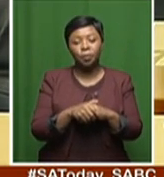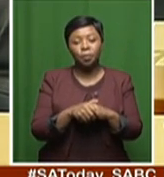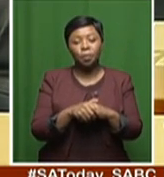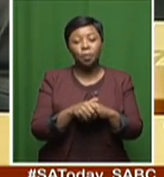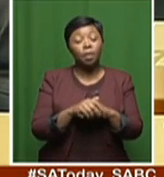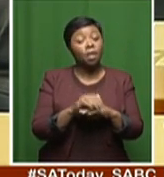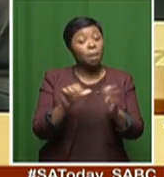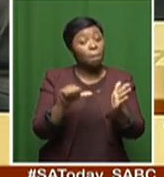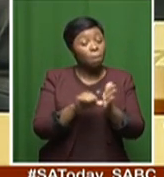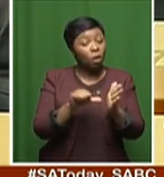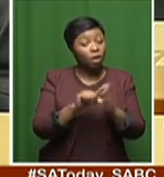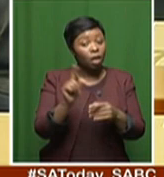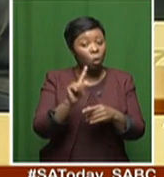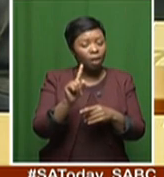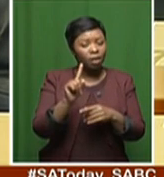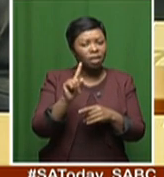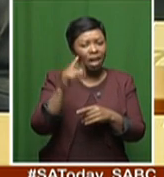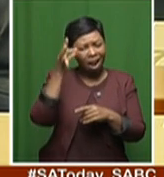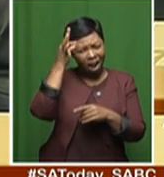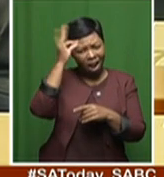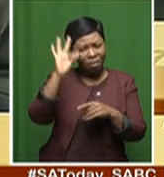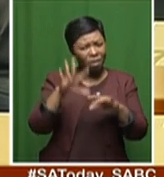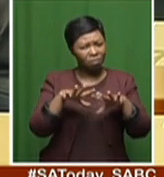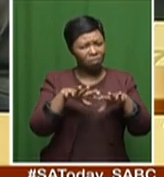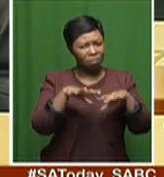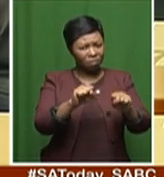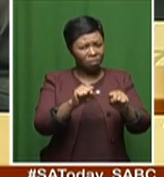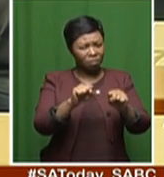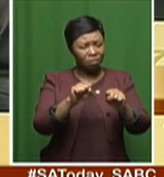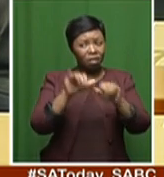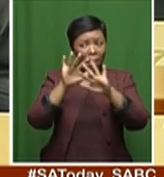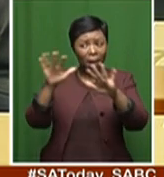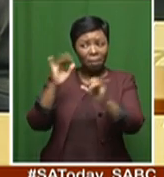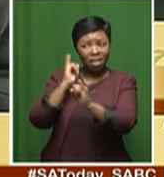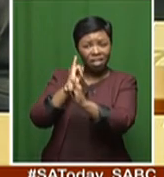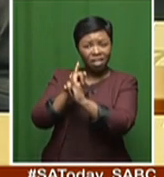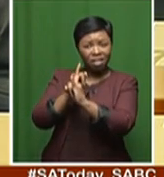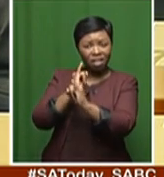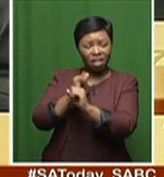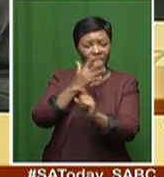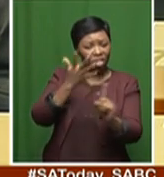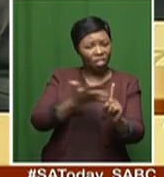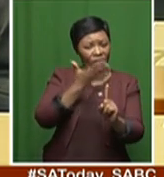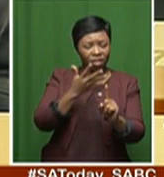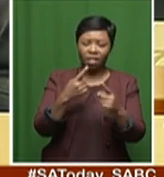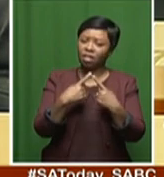undermined the integrity and the capability of public institutions, it also